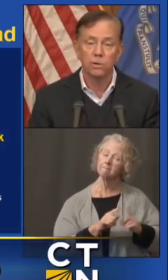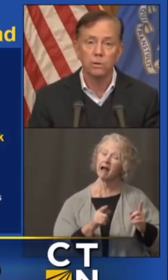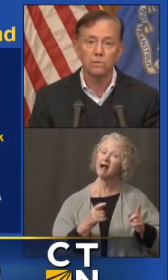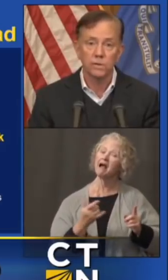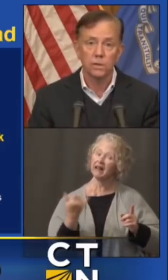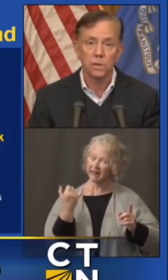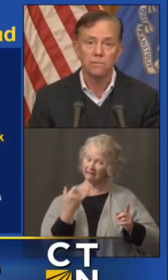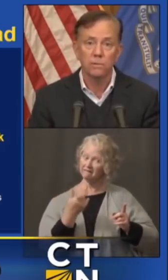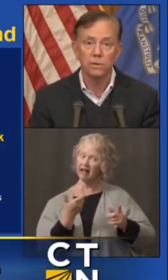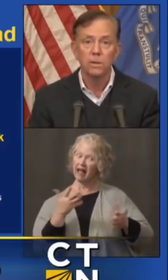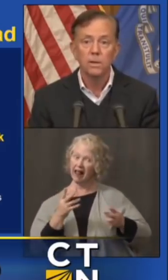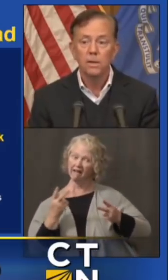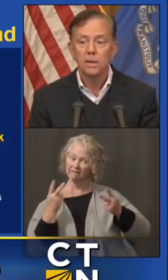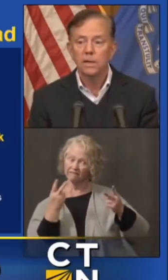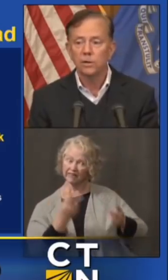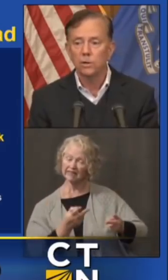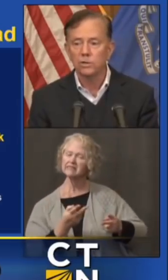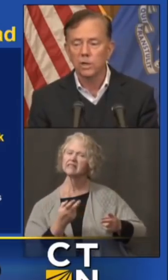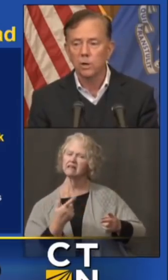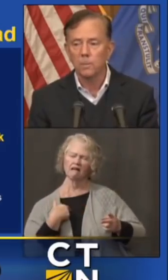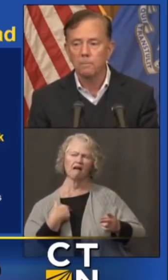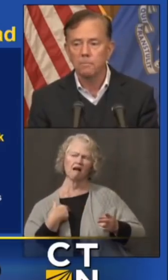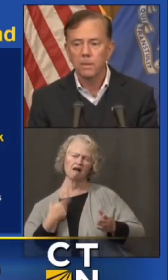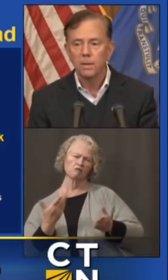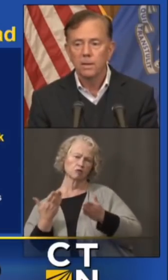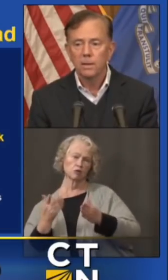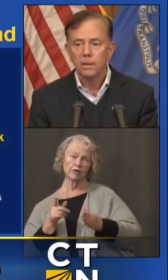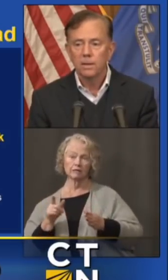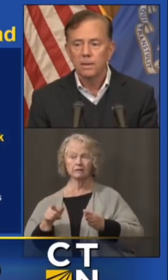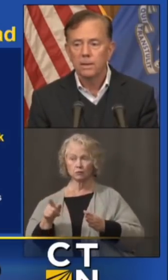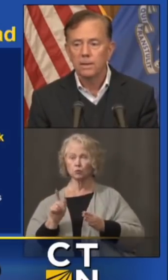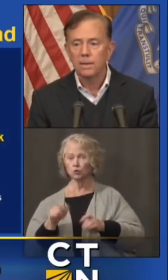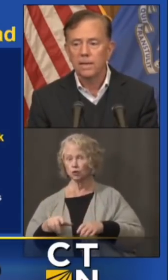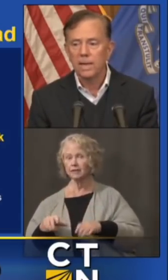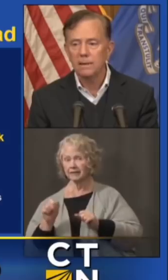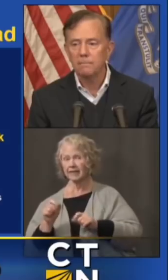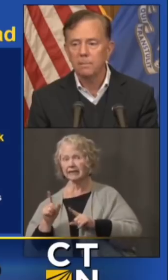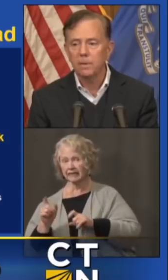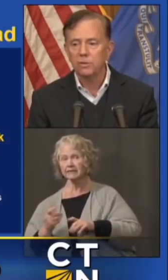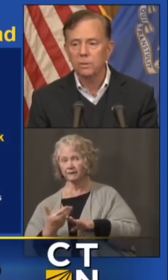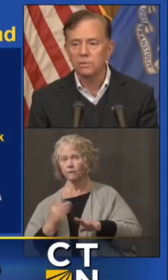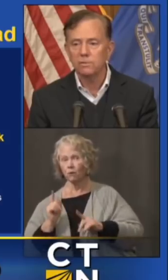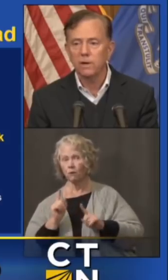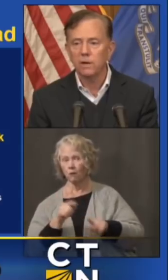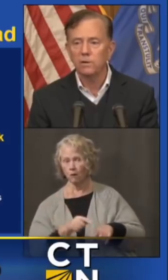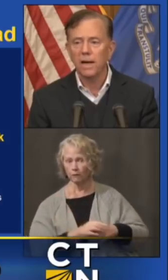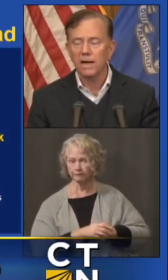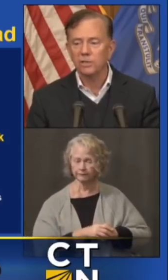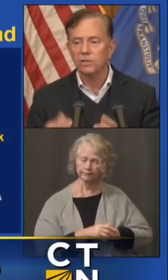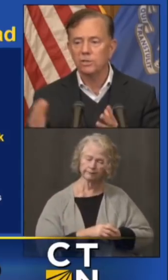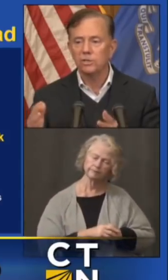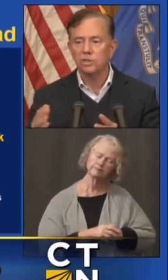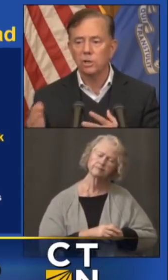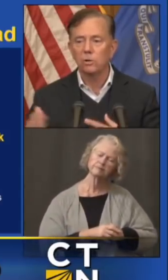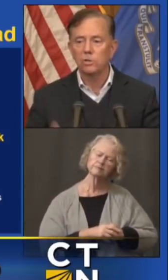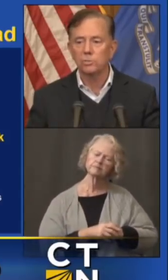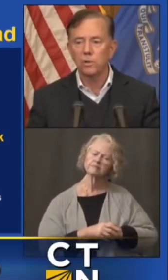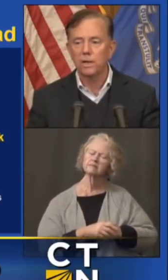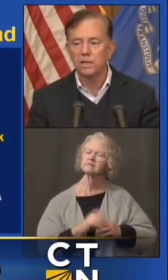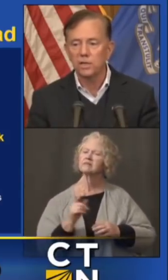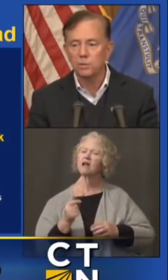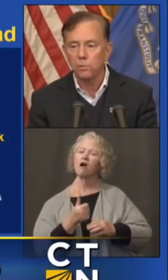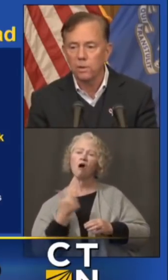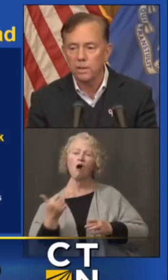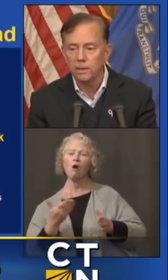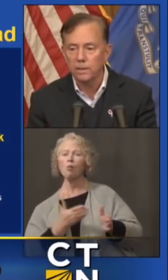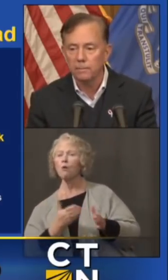before you go visit a loved one in a nursing home. Again, in terms of other actions to slow the spread